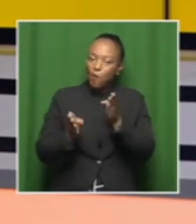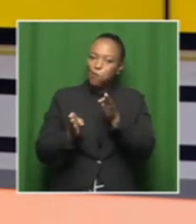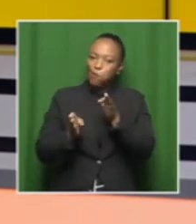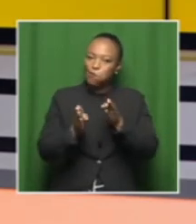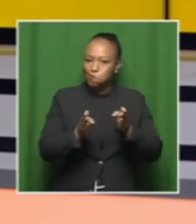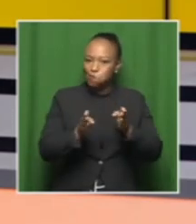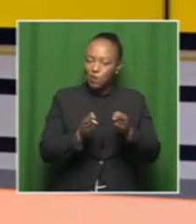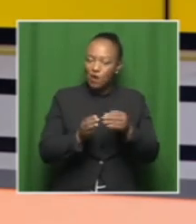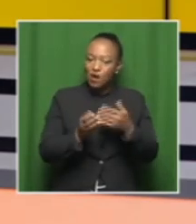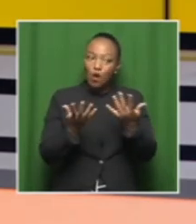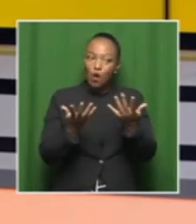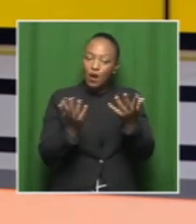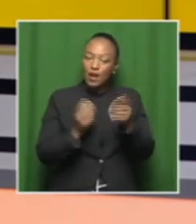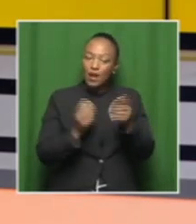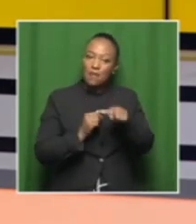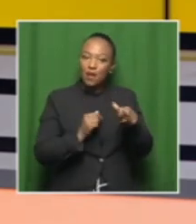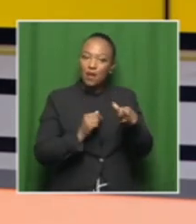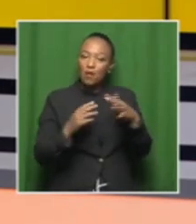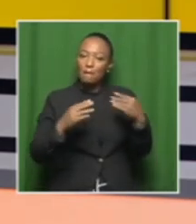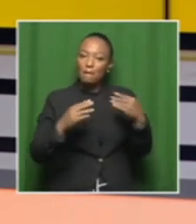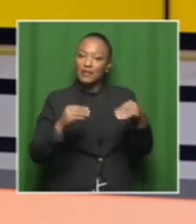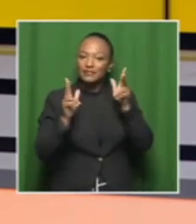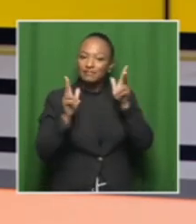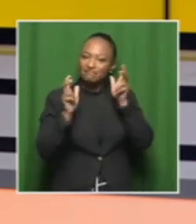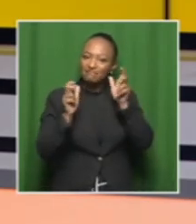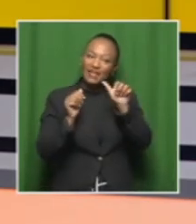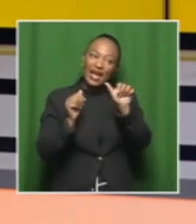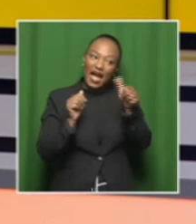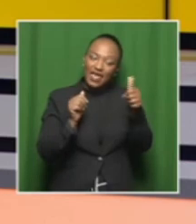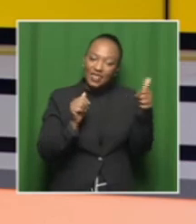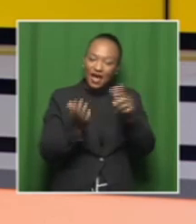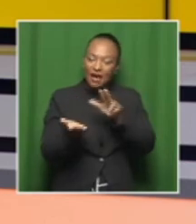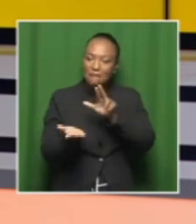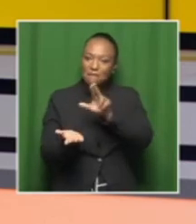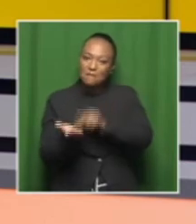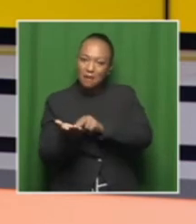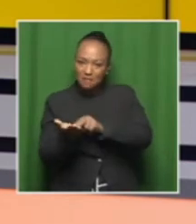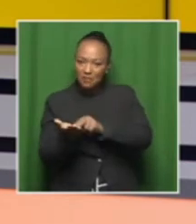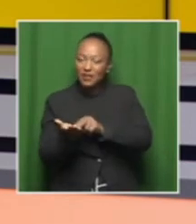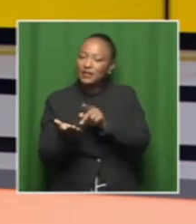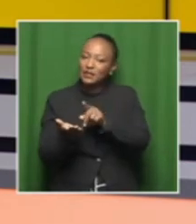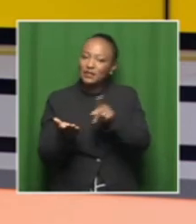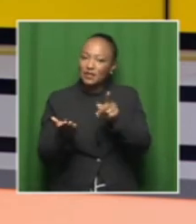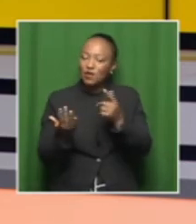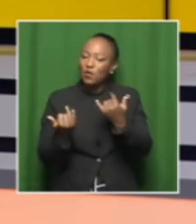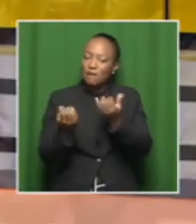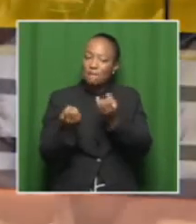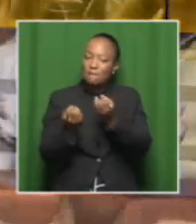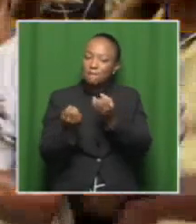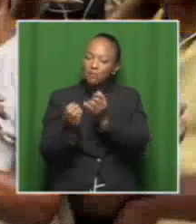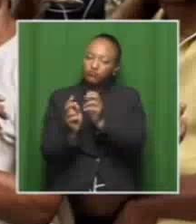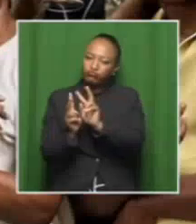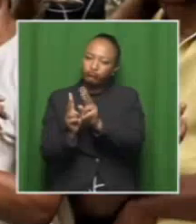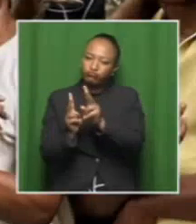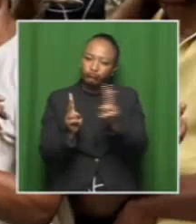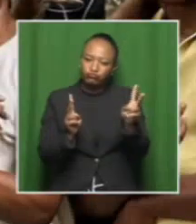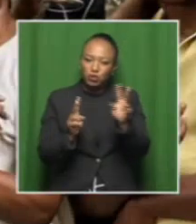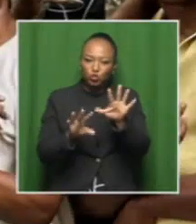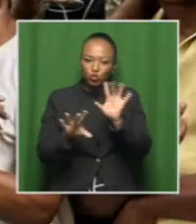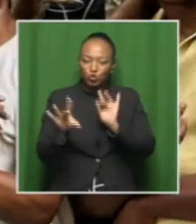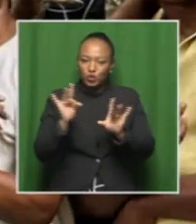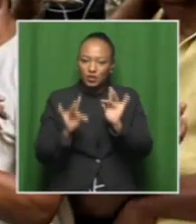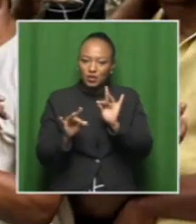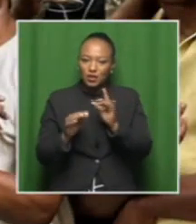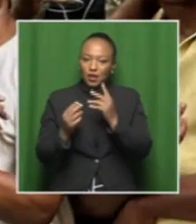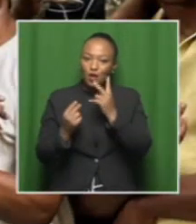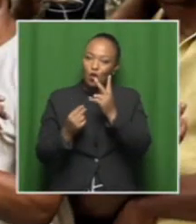have a podcast are the ones who are too busy listening to all the other podcasts. But with so many to choose from, where do you even start? I mean, look no